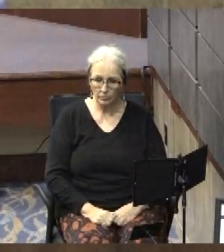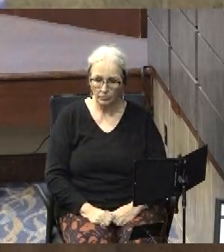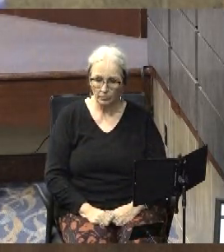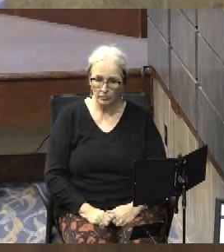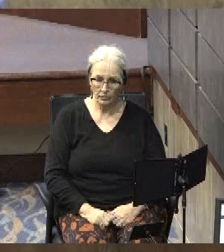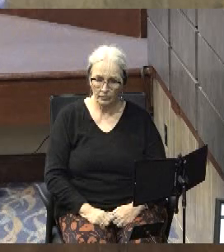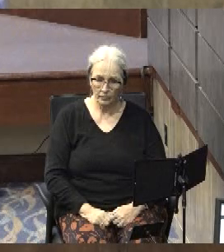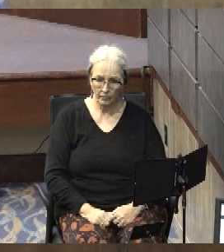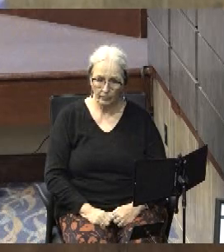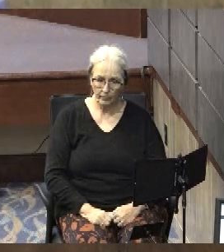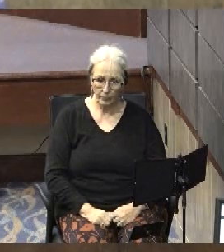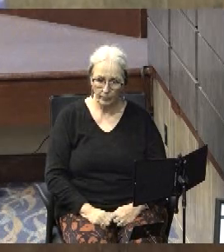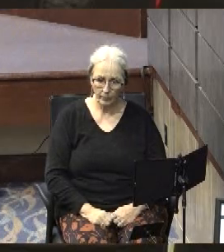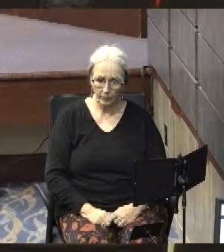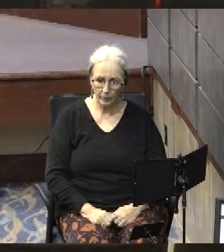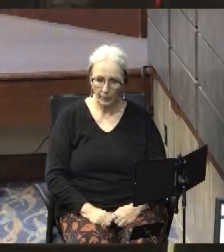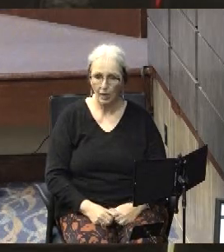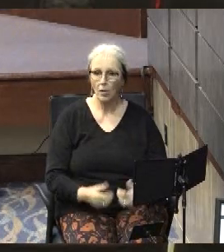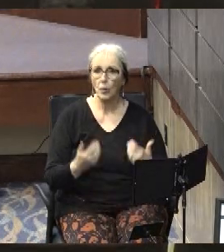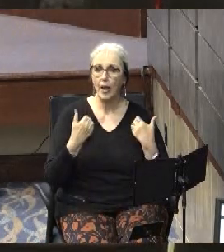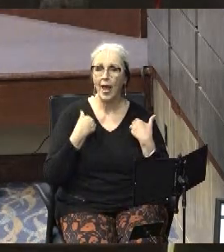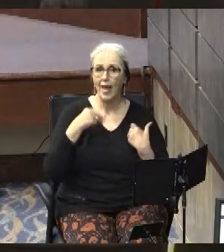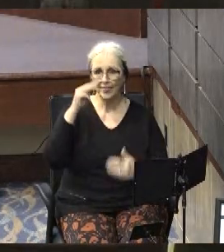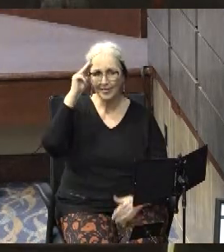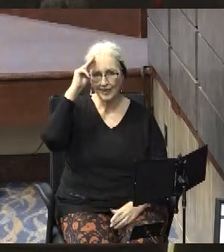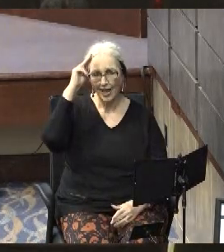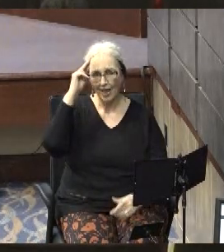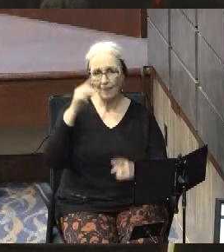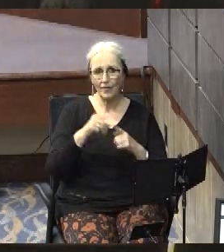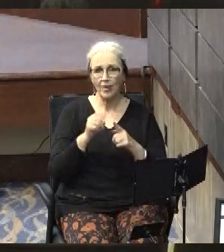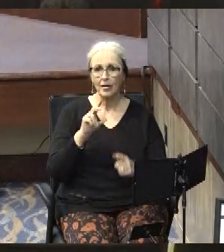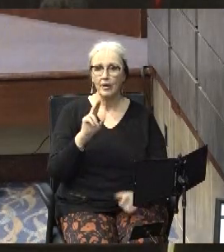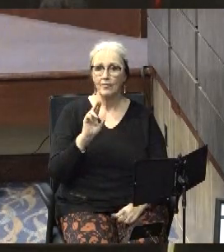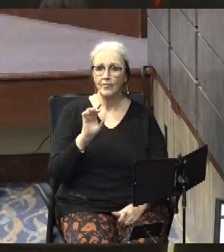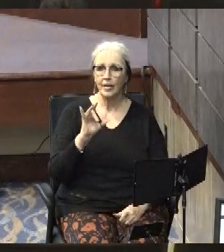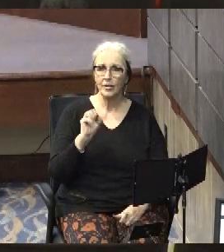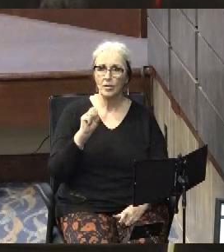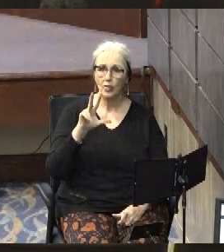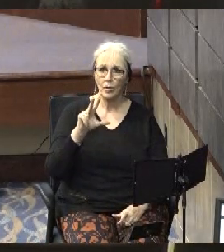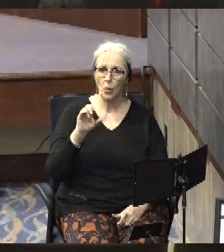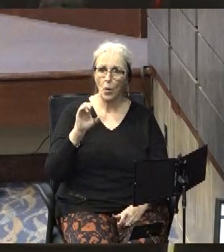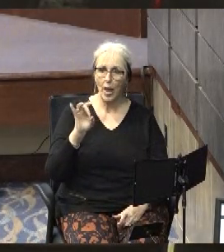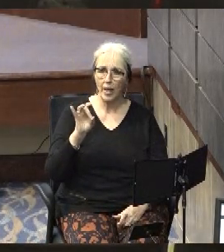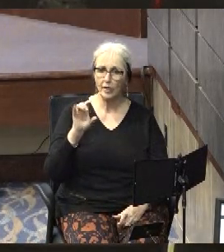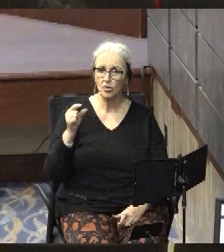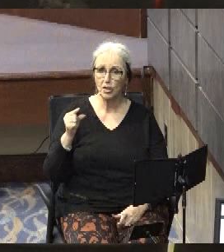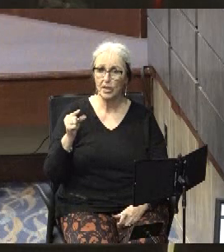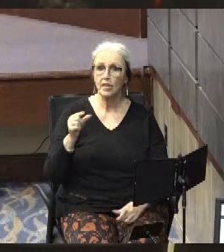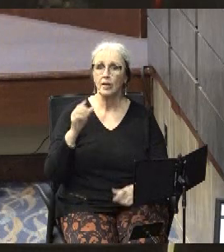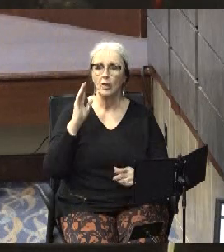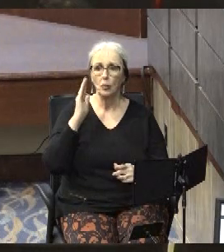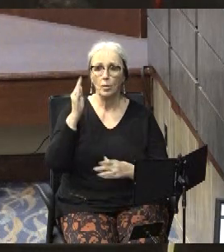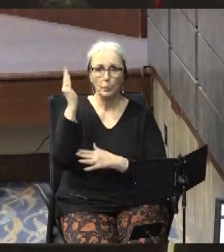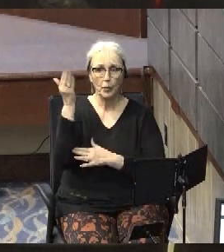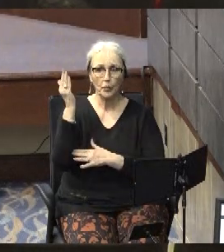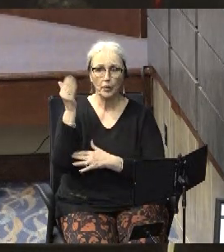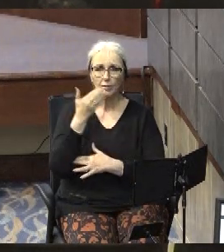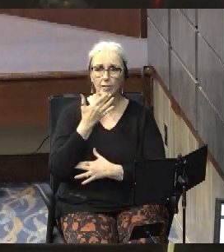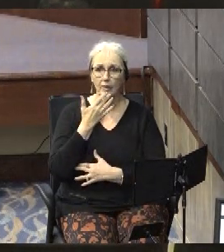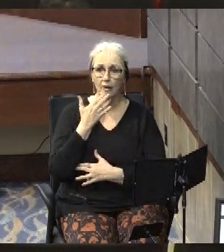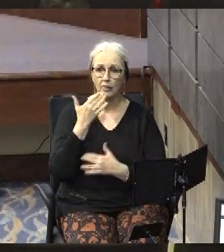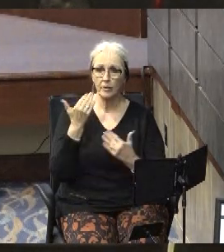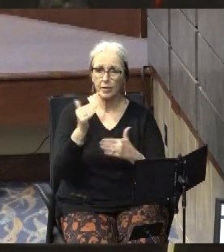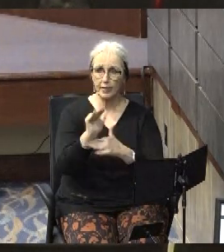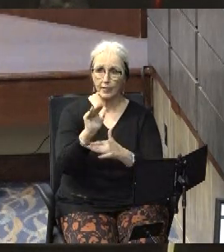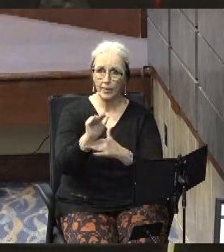We are so delighted to have scouts from BSA Troop 308G who will be presenting the colors this evening.